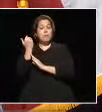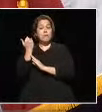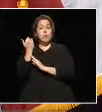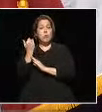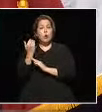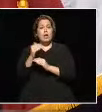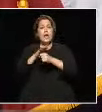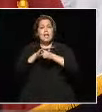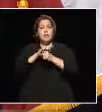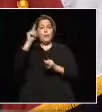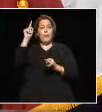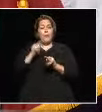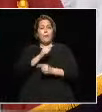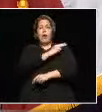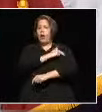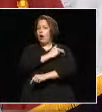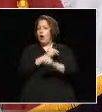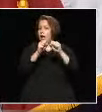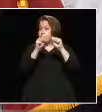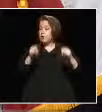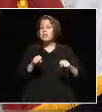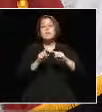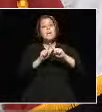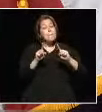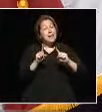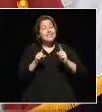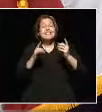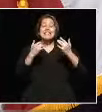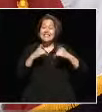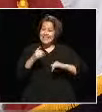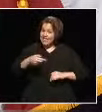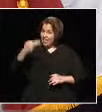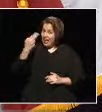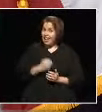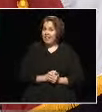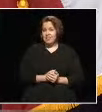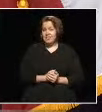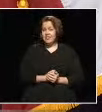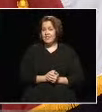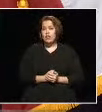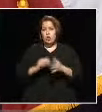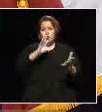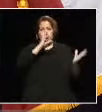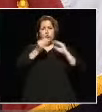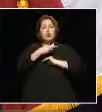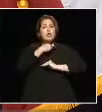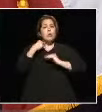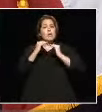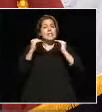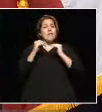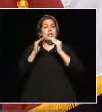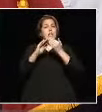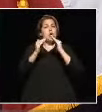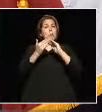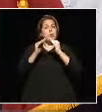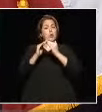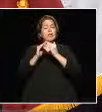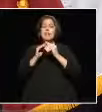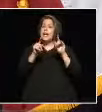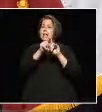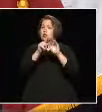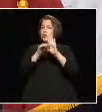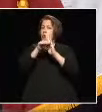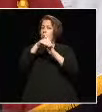less stress on our hospital system, but it still remains under high stress. And so our overall risk level in the community is also